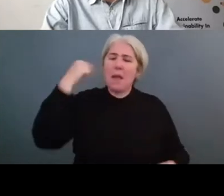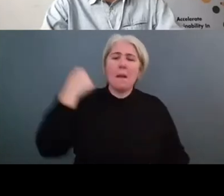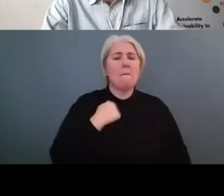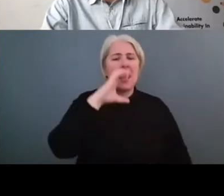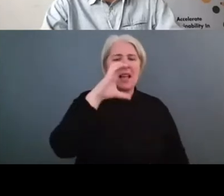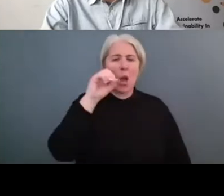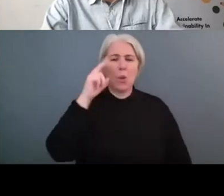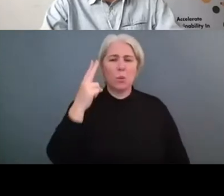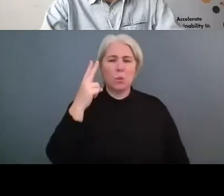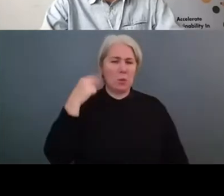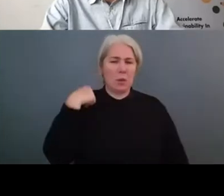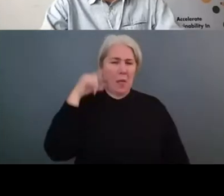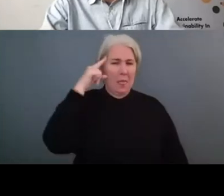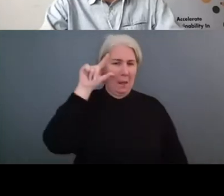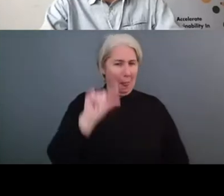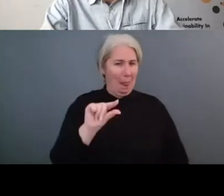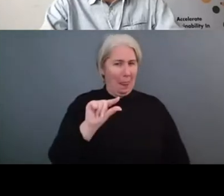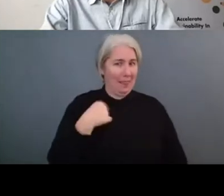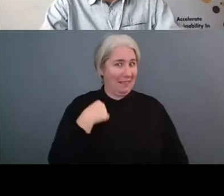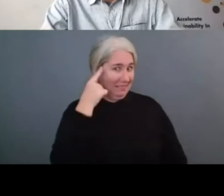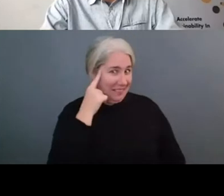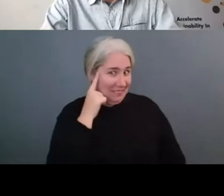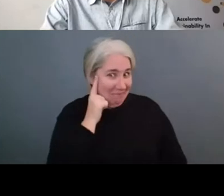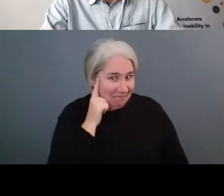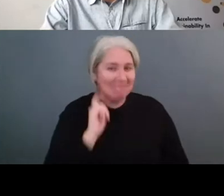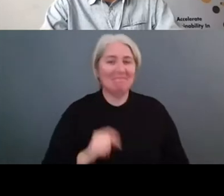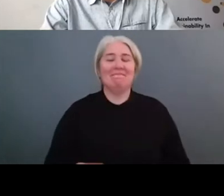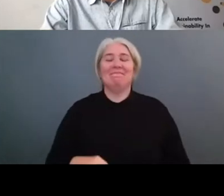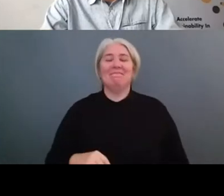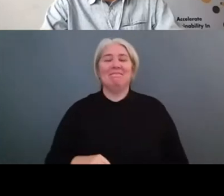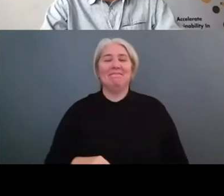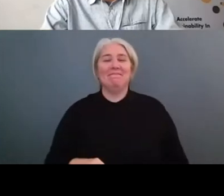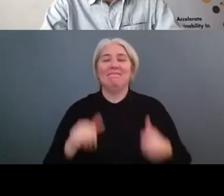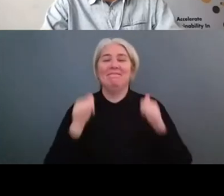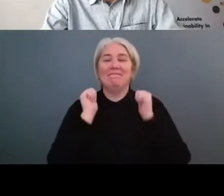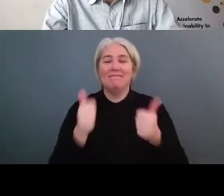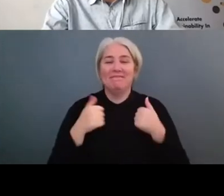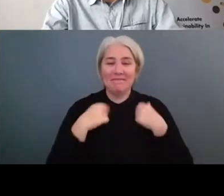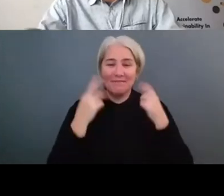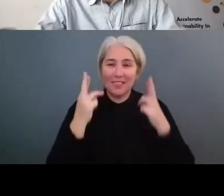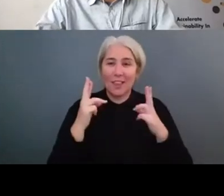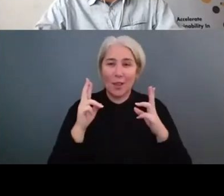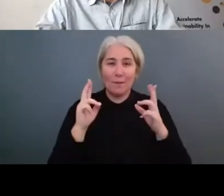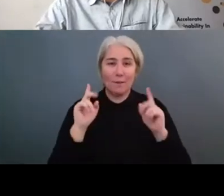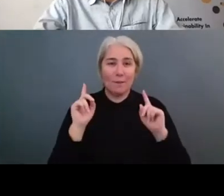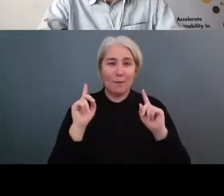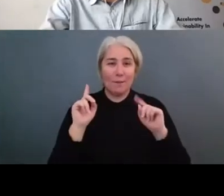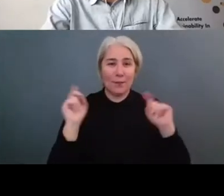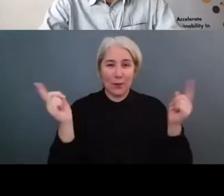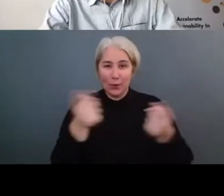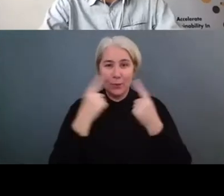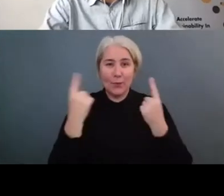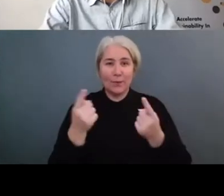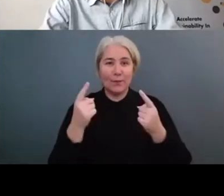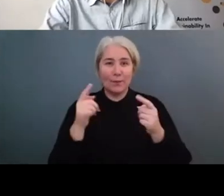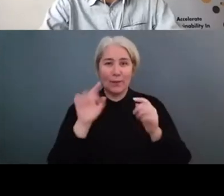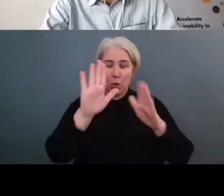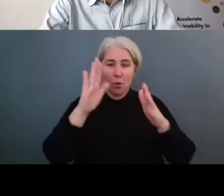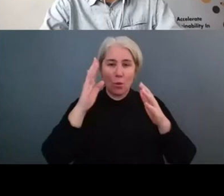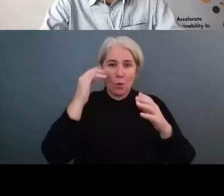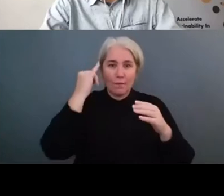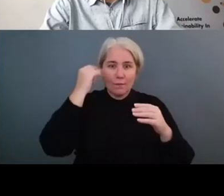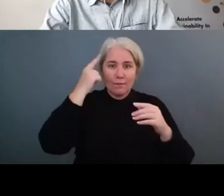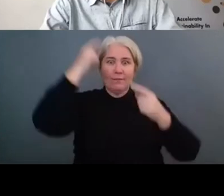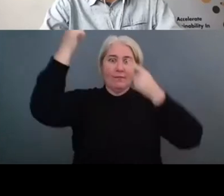Thank you so much. Anyway, thanks to you. Hopefully, you'll be followed. Your ideas will be followed in